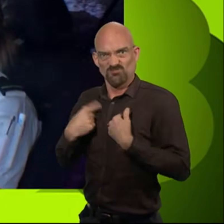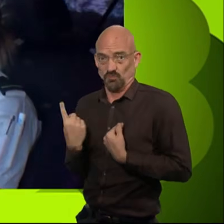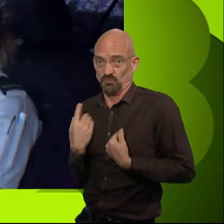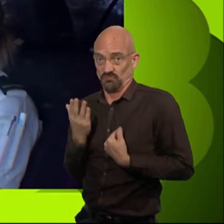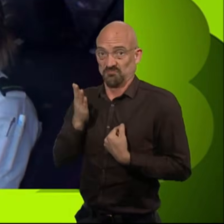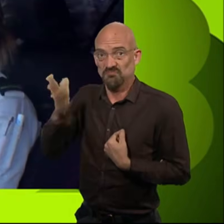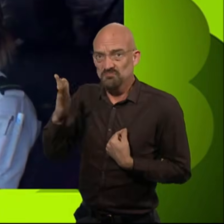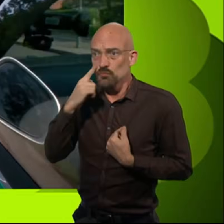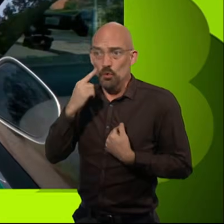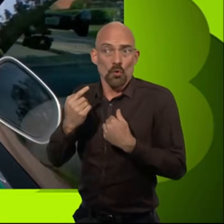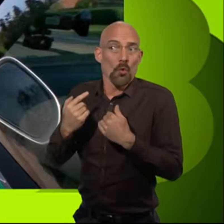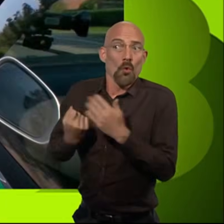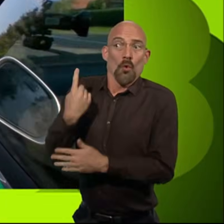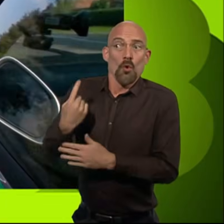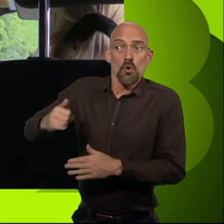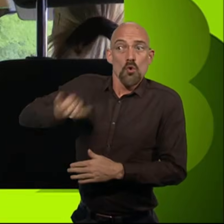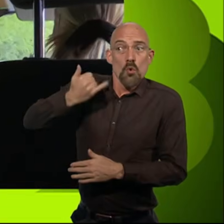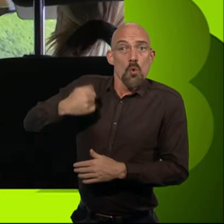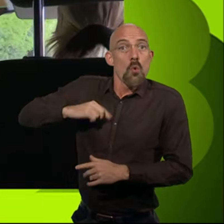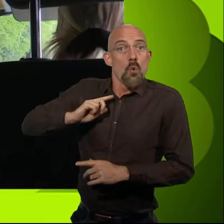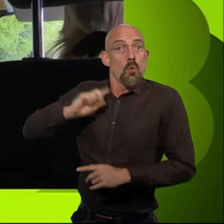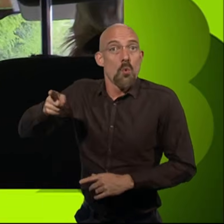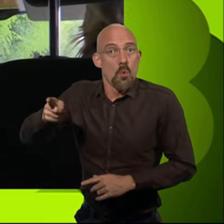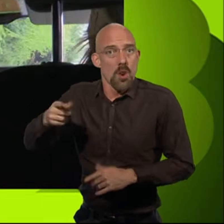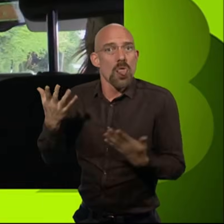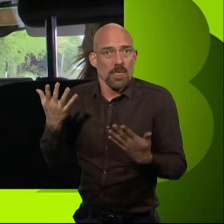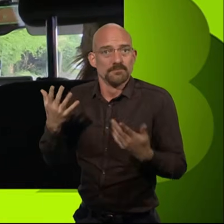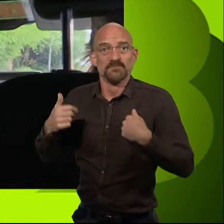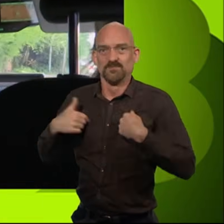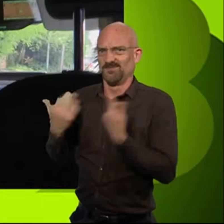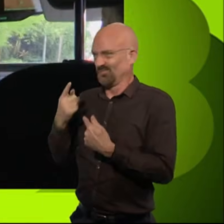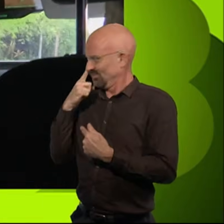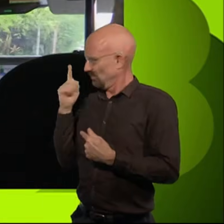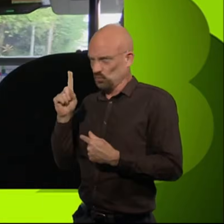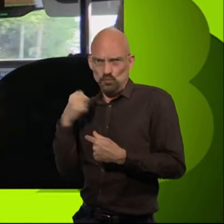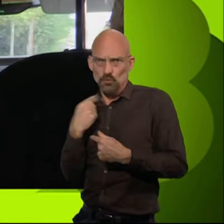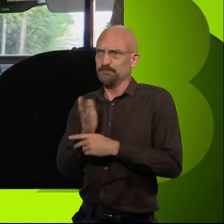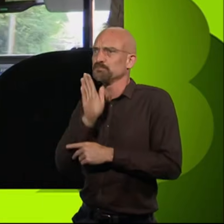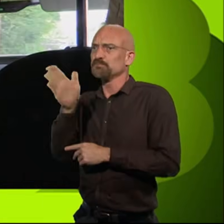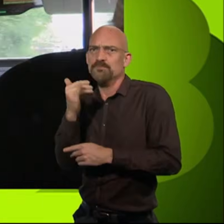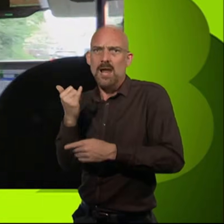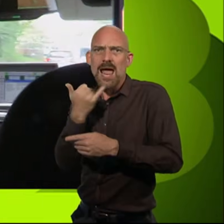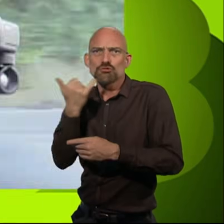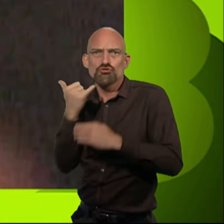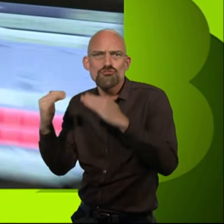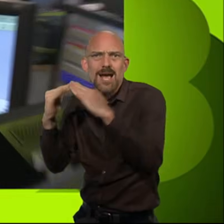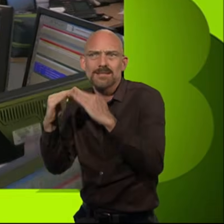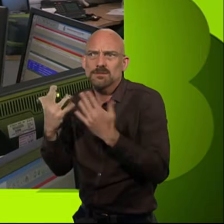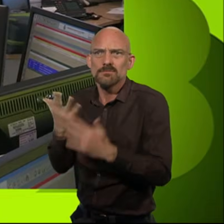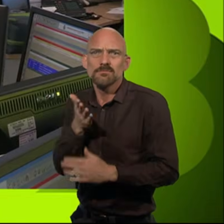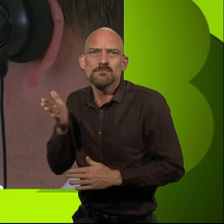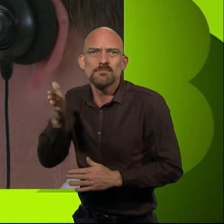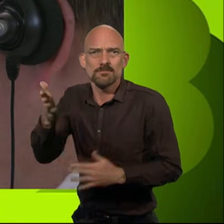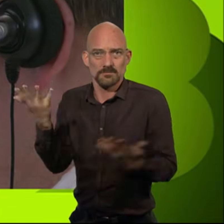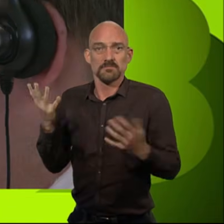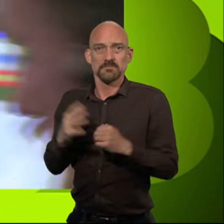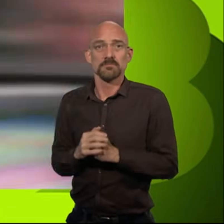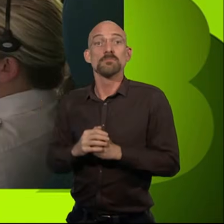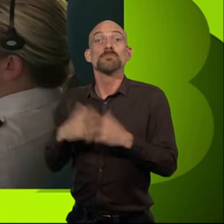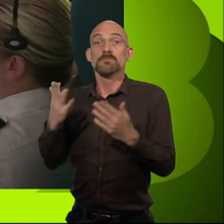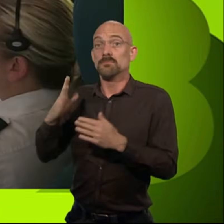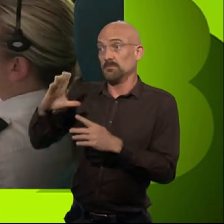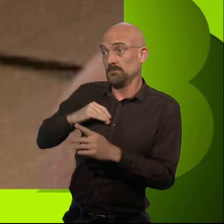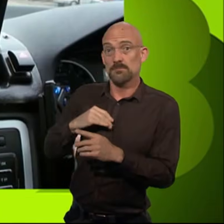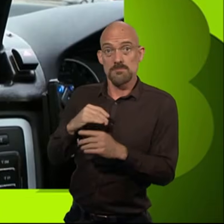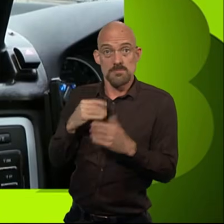to go, and a new call has just come in. All we've got at the moment is an address, nothing else. This service takes thousands of 999